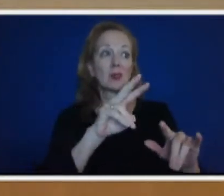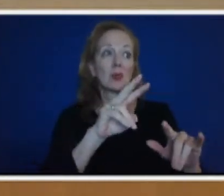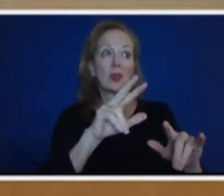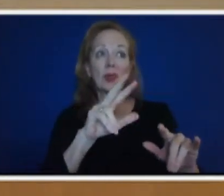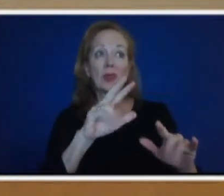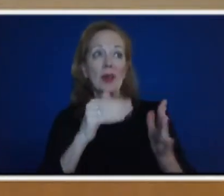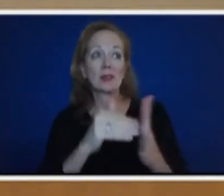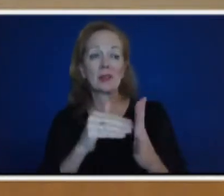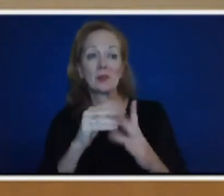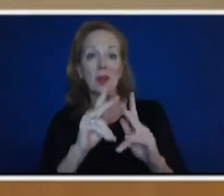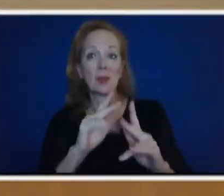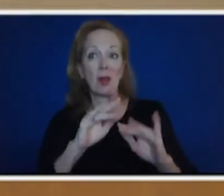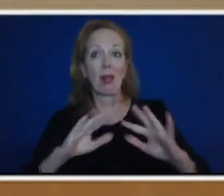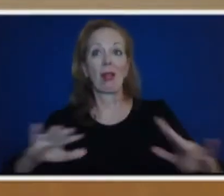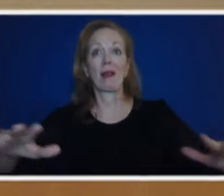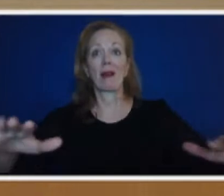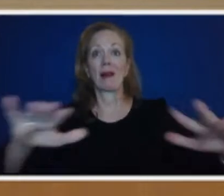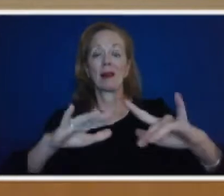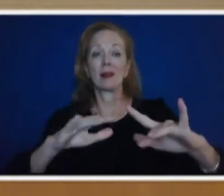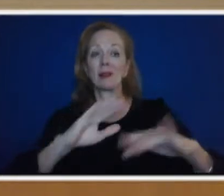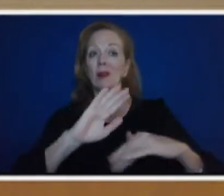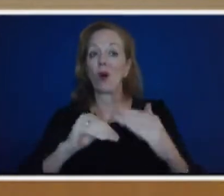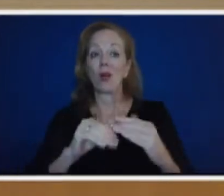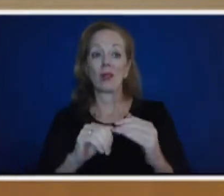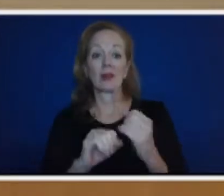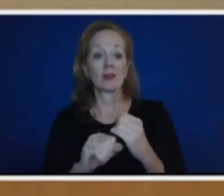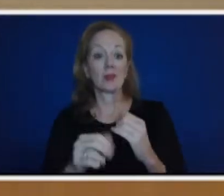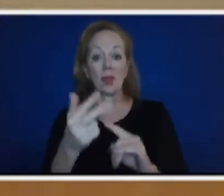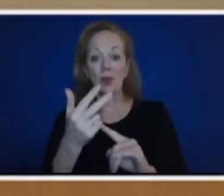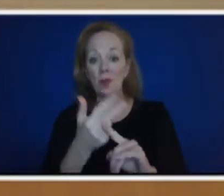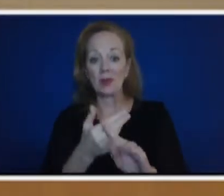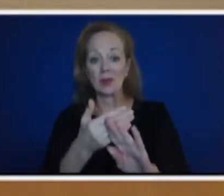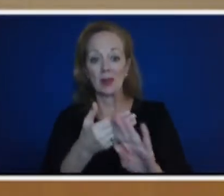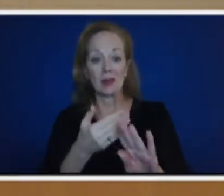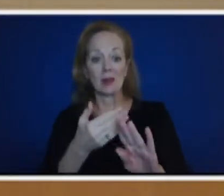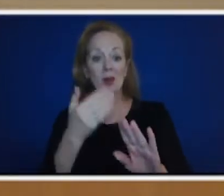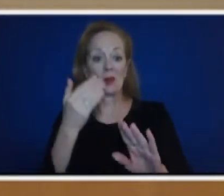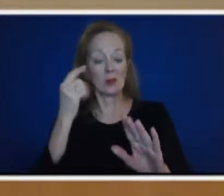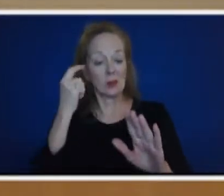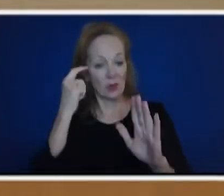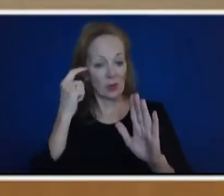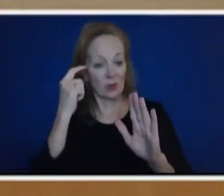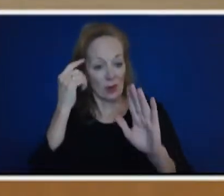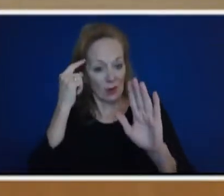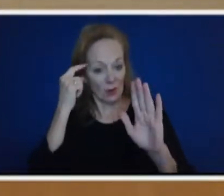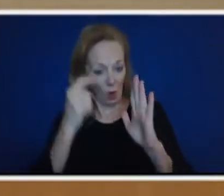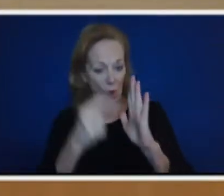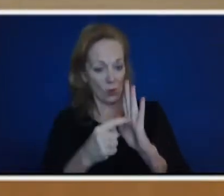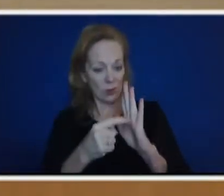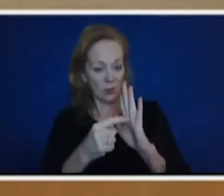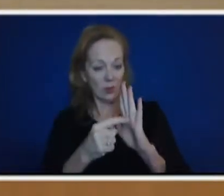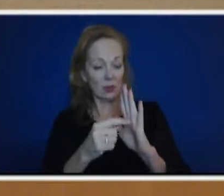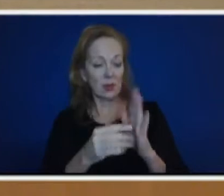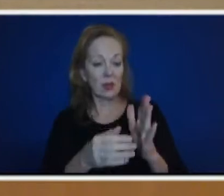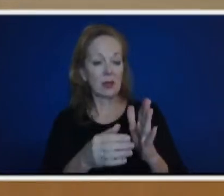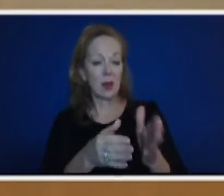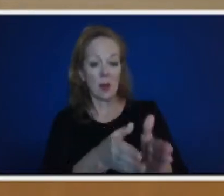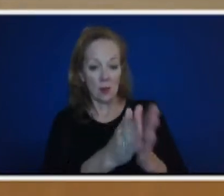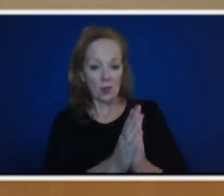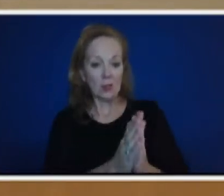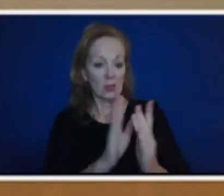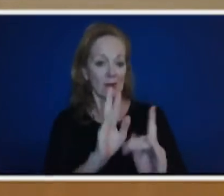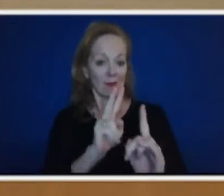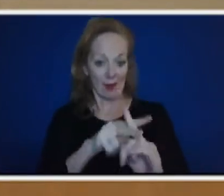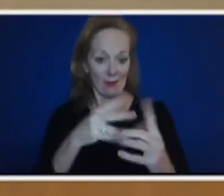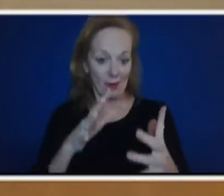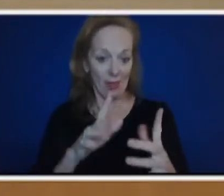door. So that gives everybody like 3 months ahead notice, advance notice that a petition's been filed, and then there's information